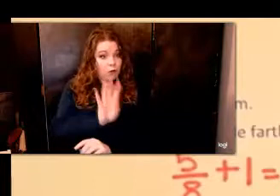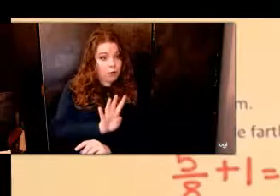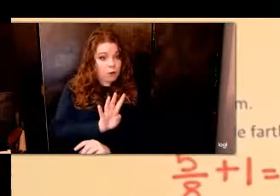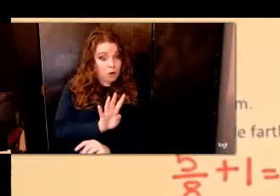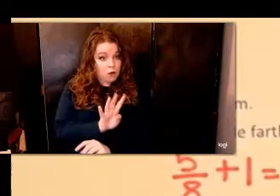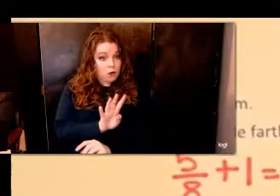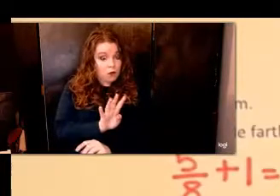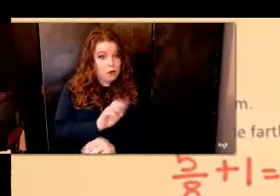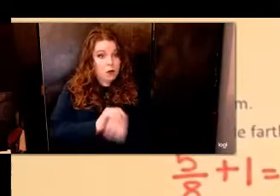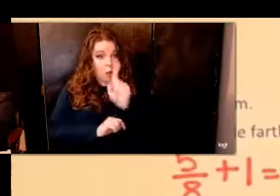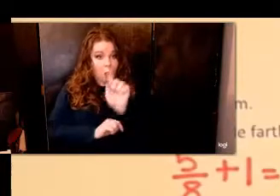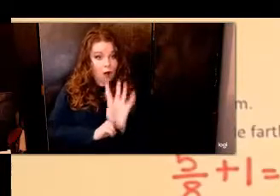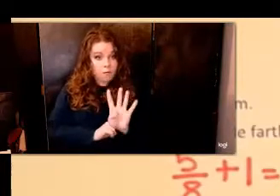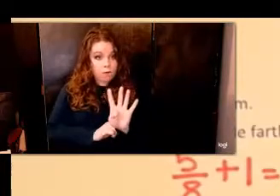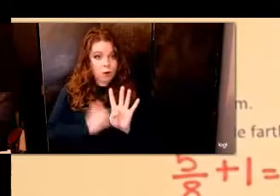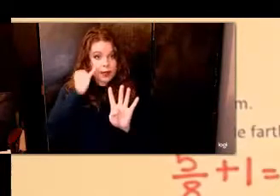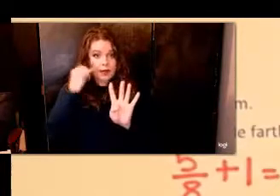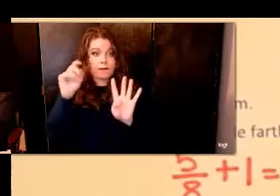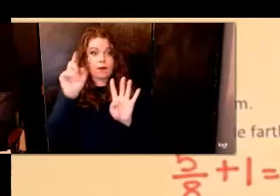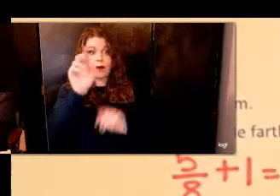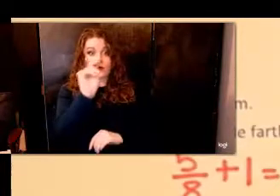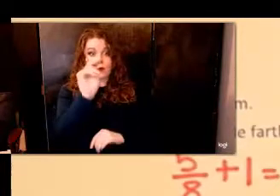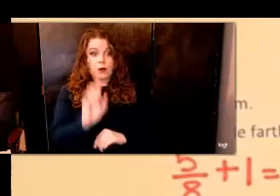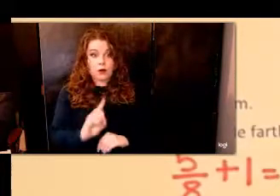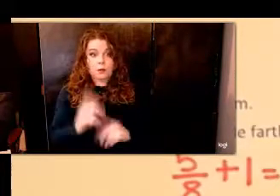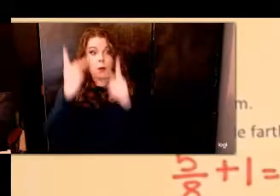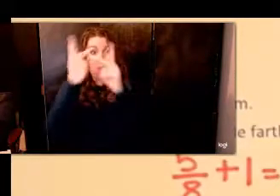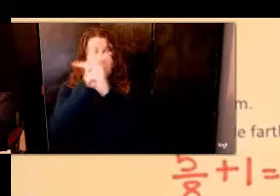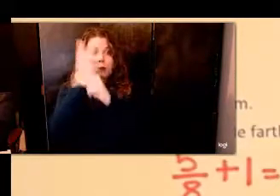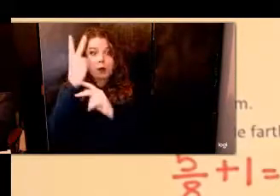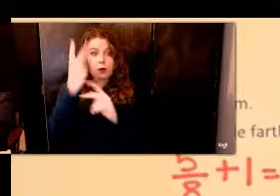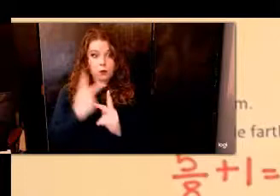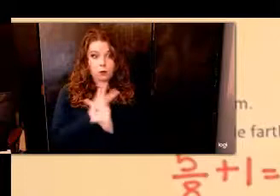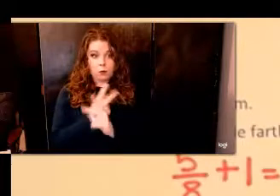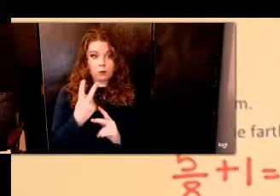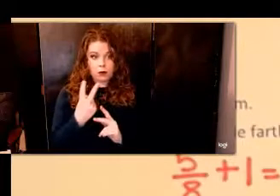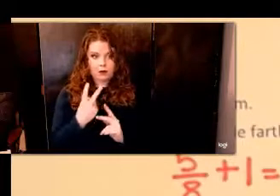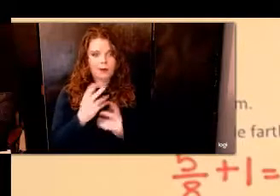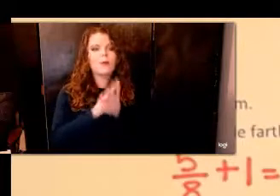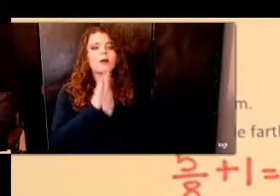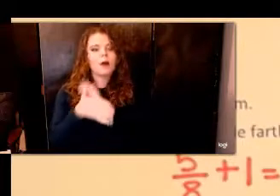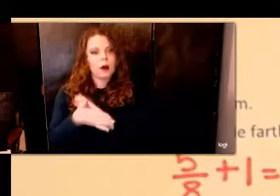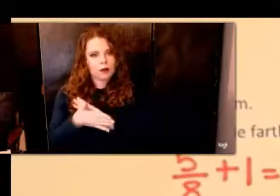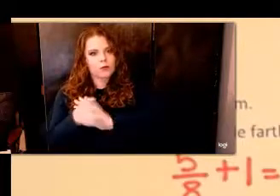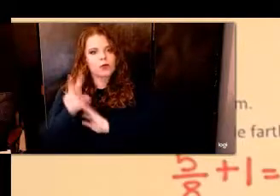I multiply the top number and the bottom number by 2, that I can have 2/8.